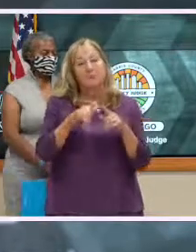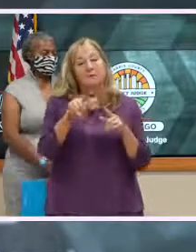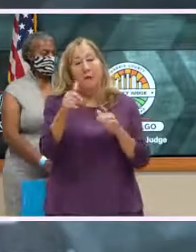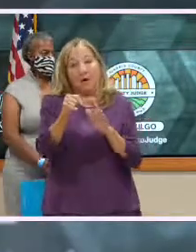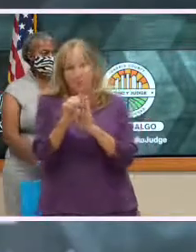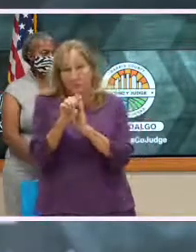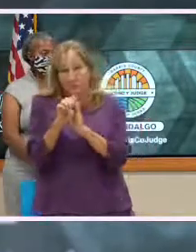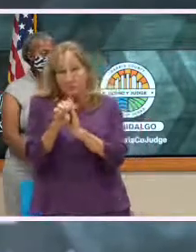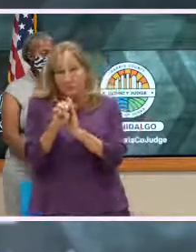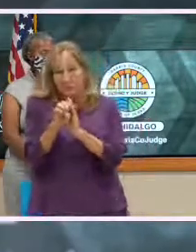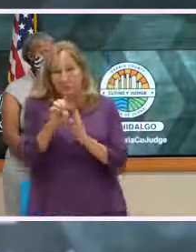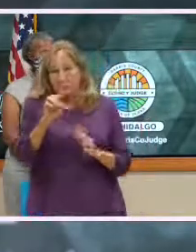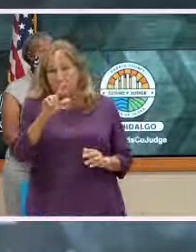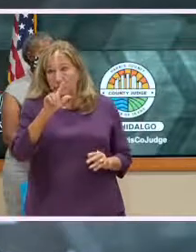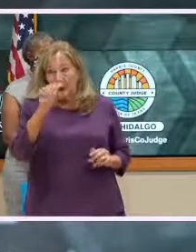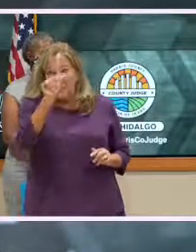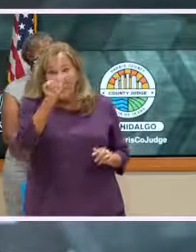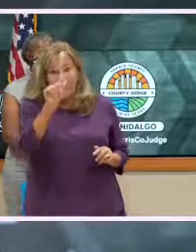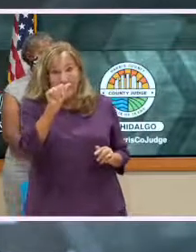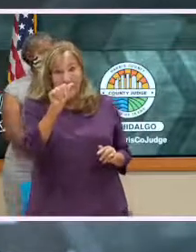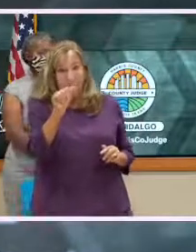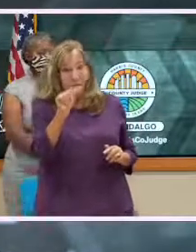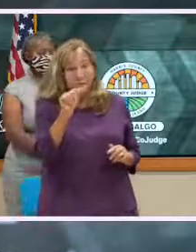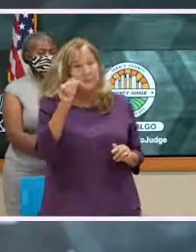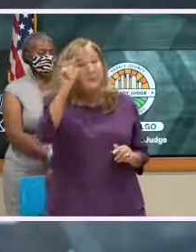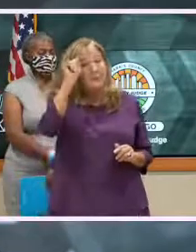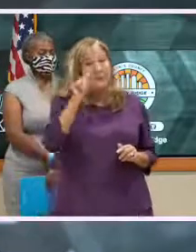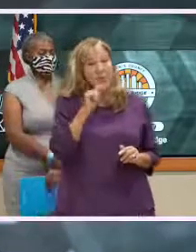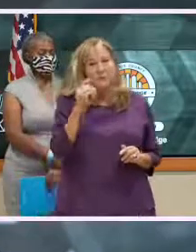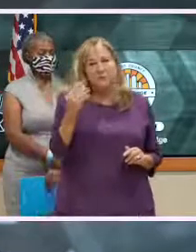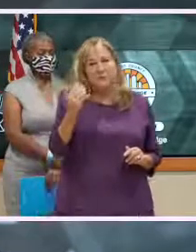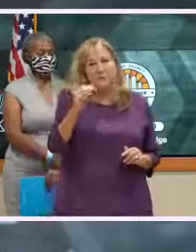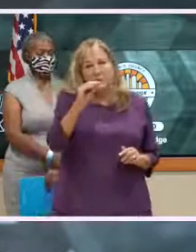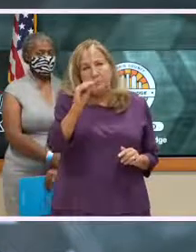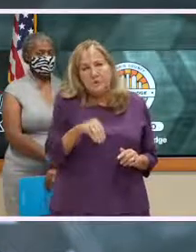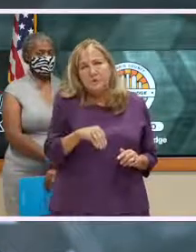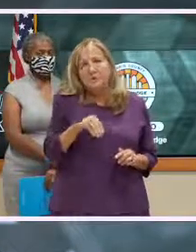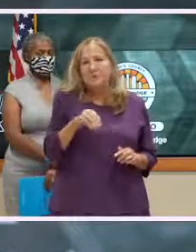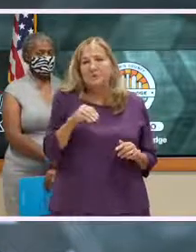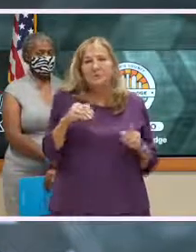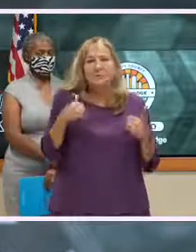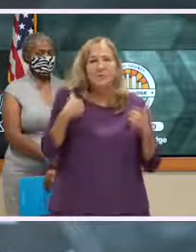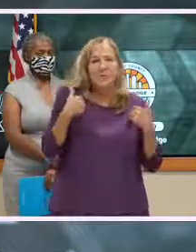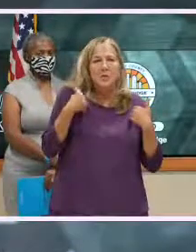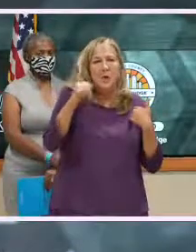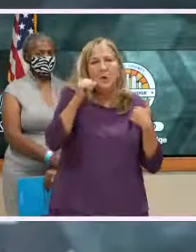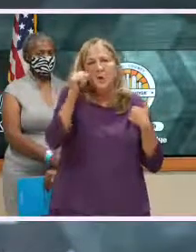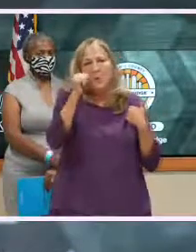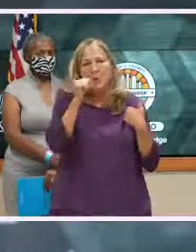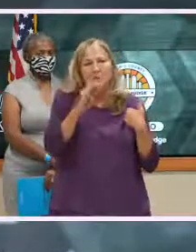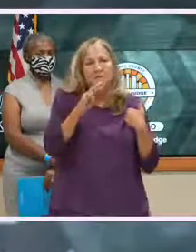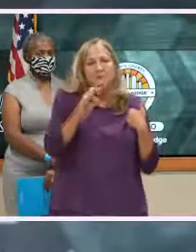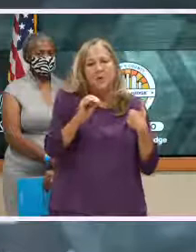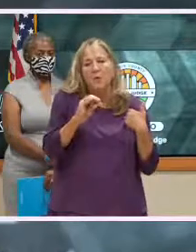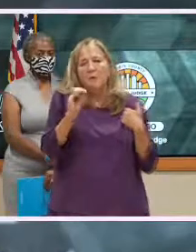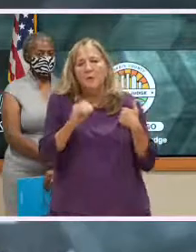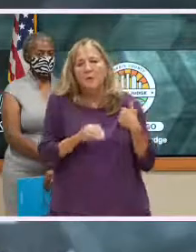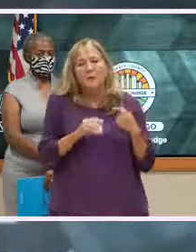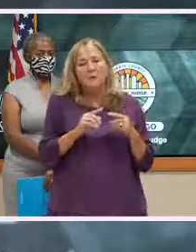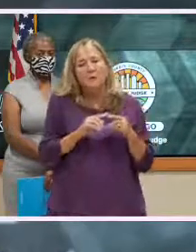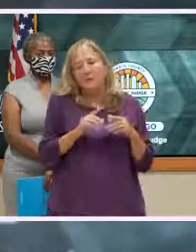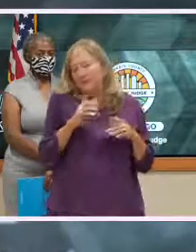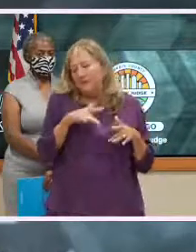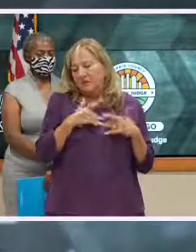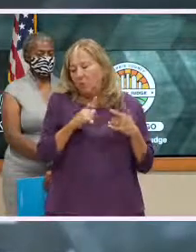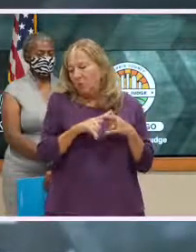where only 15% of the adolescents are vaccinated, maybe 30, 40% of the young adults, this thing is just going to sweep through